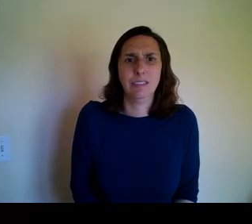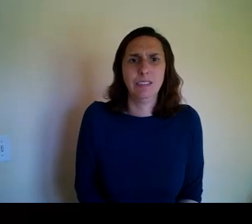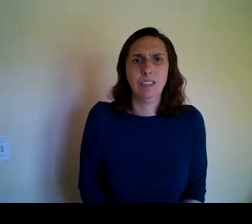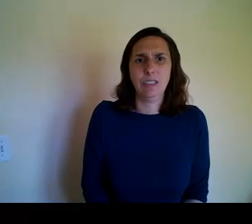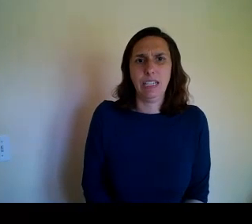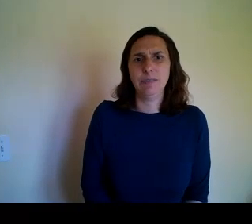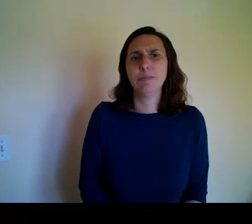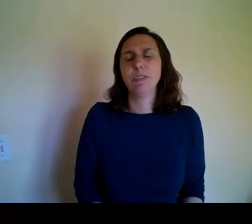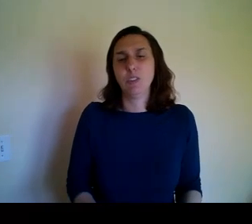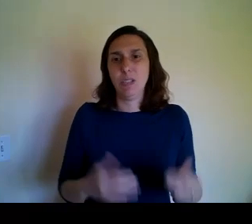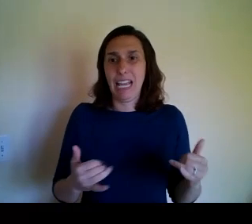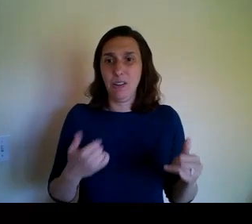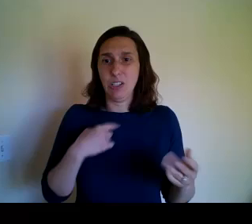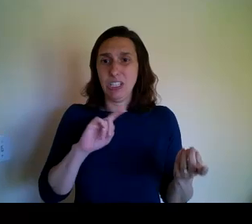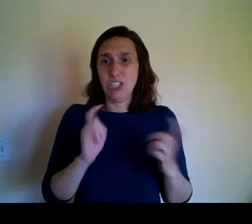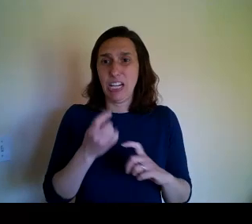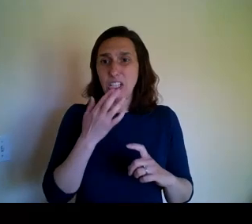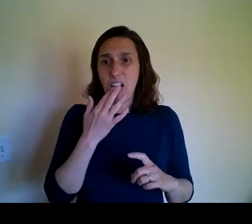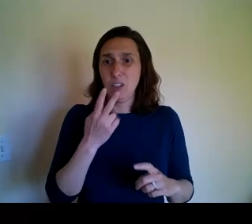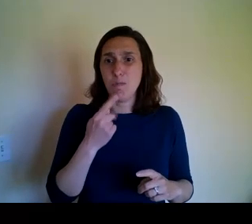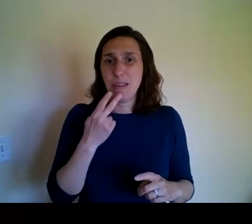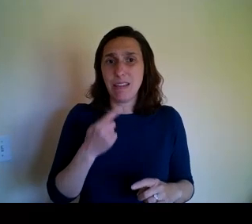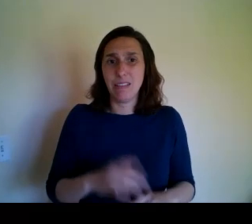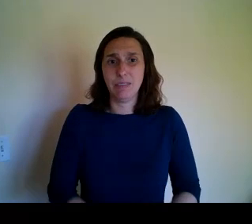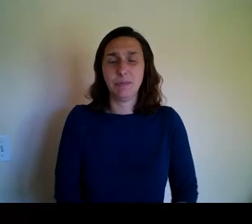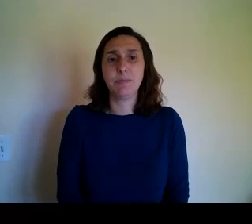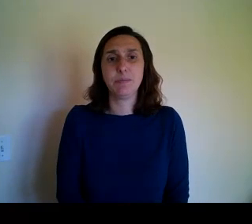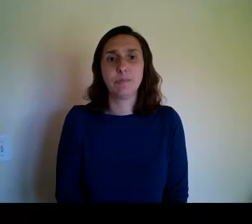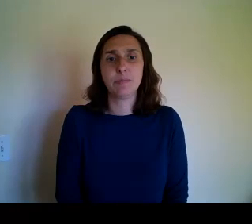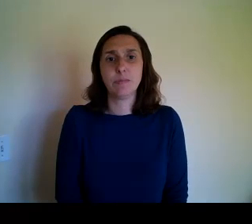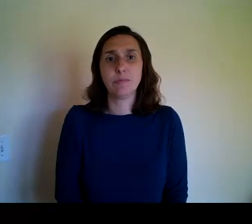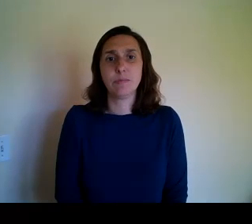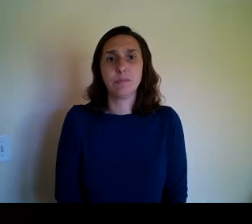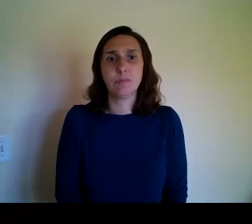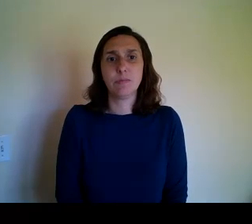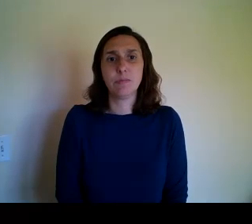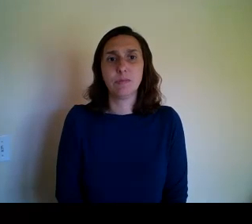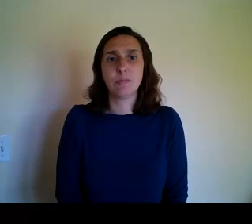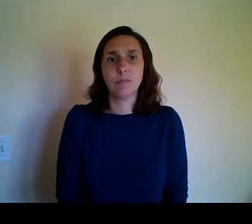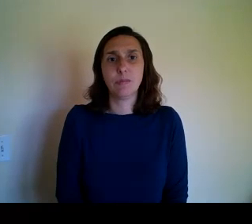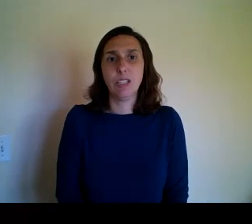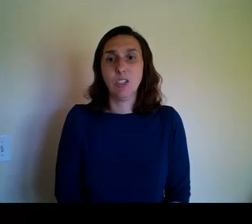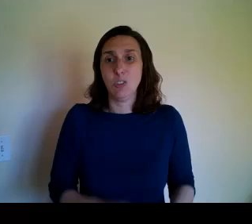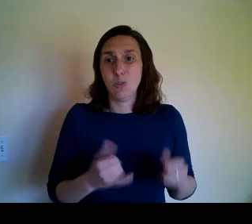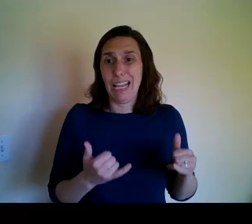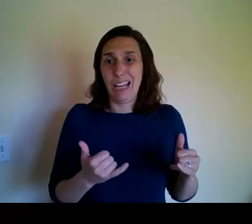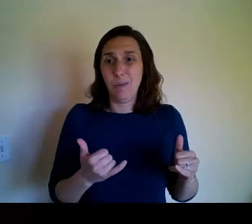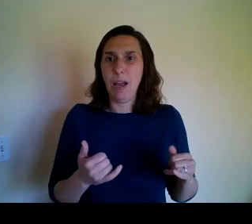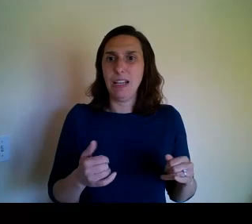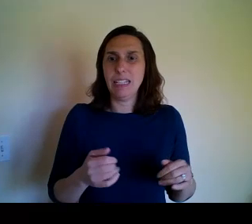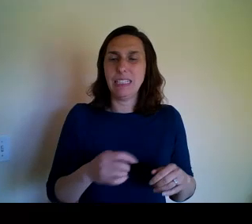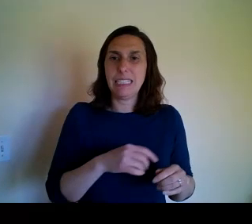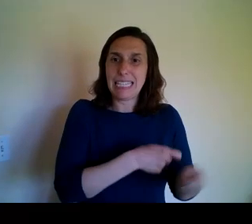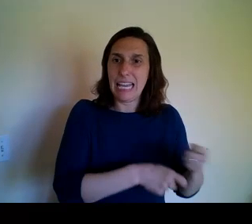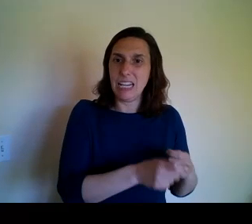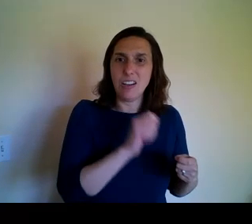I'm going to come back with the b to the y equals x, and instead of taking the common, or the natural log, I'm going to take the common log. I'm